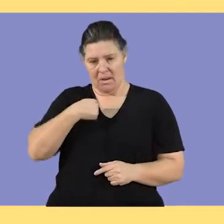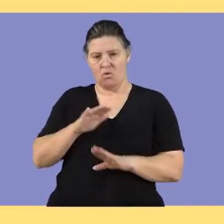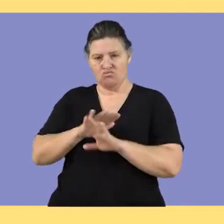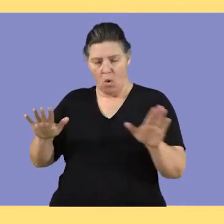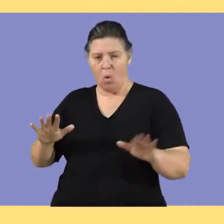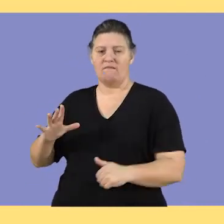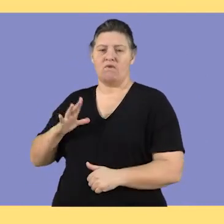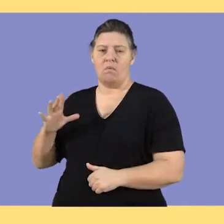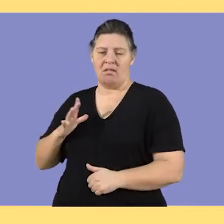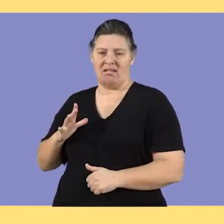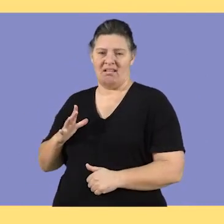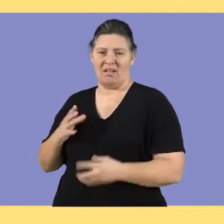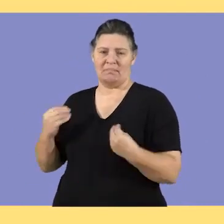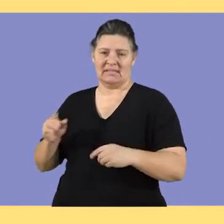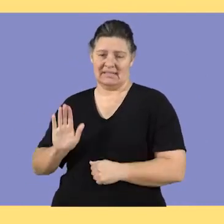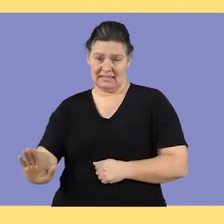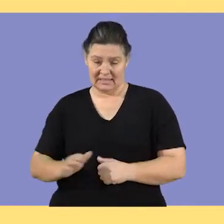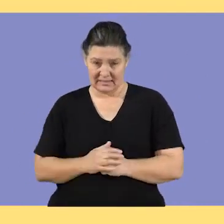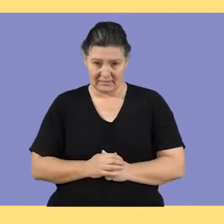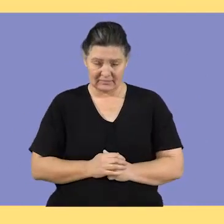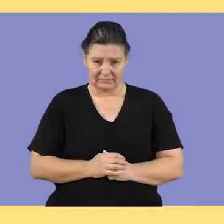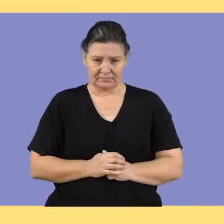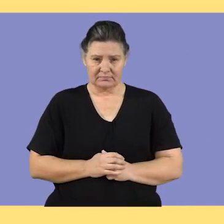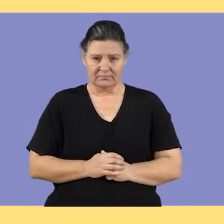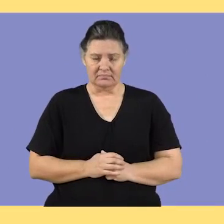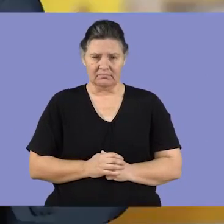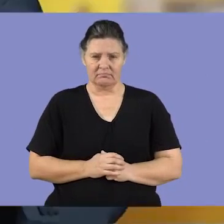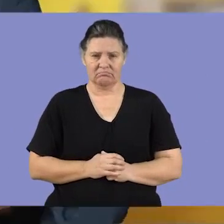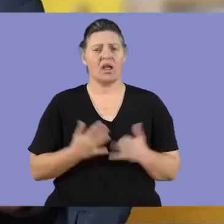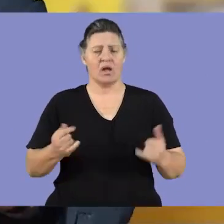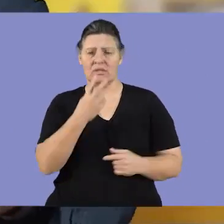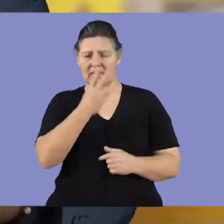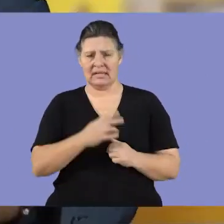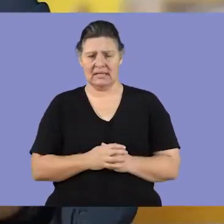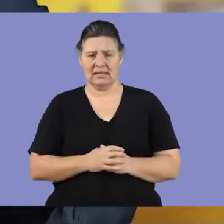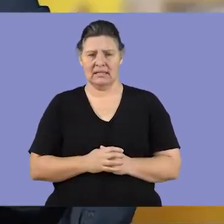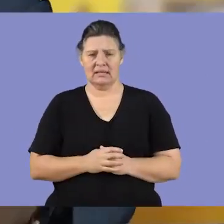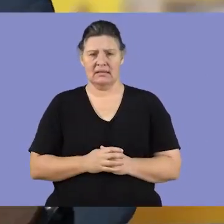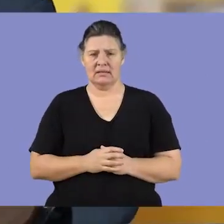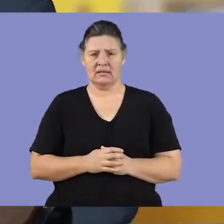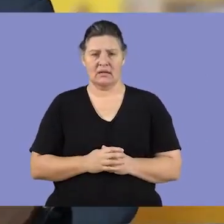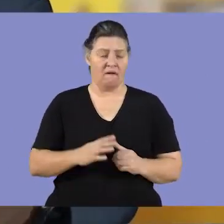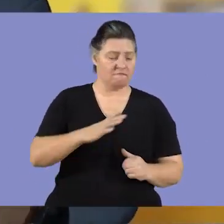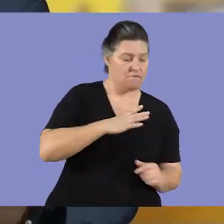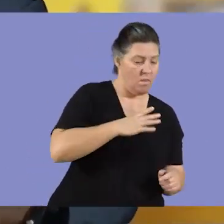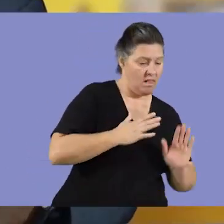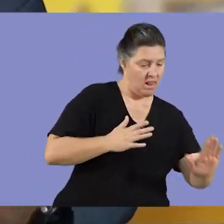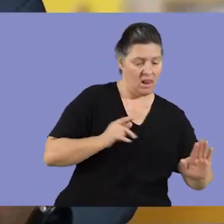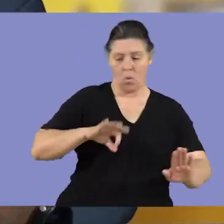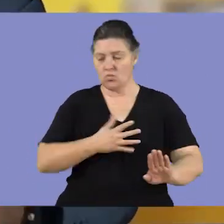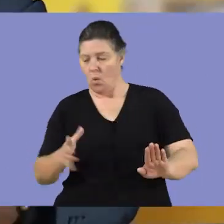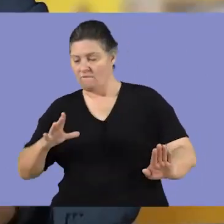my informal business. All right, so already you can tell now if you look at a business whether it is